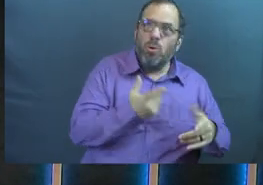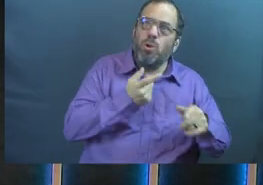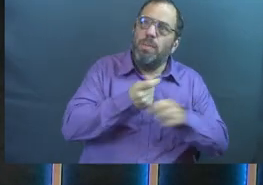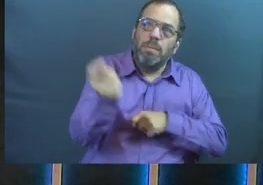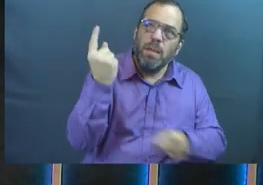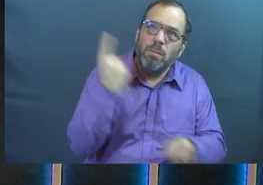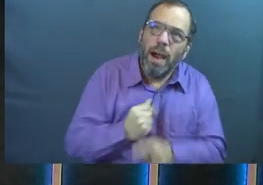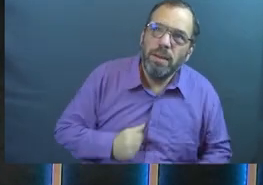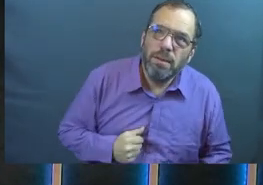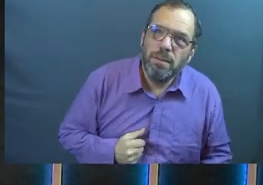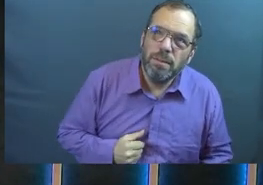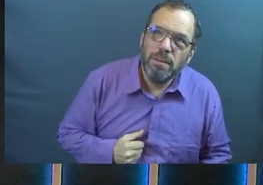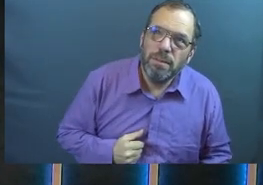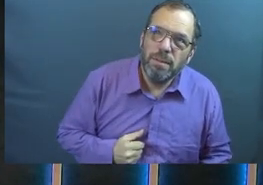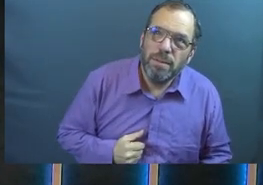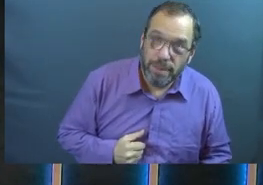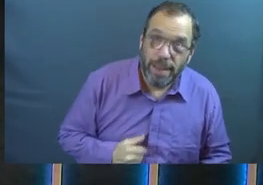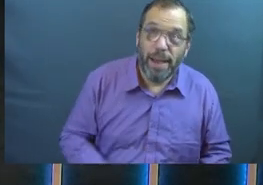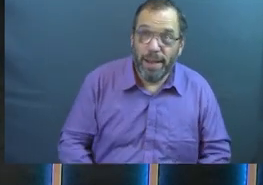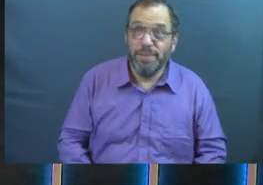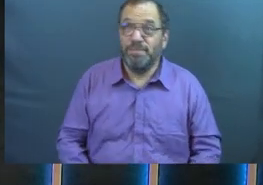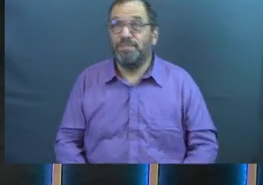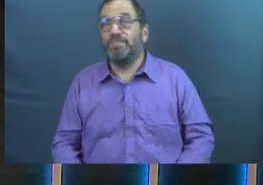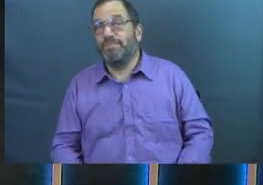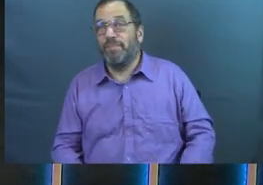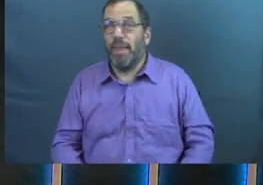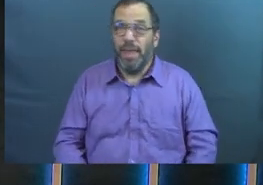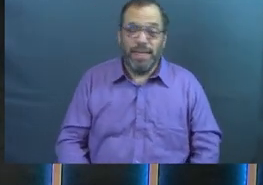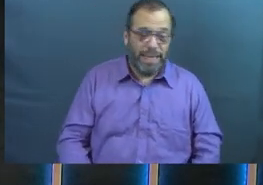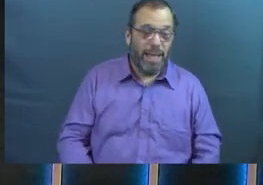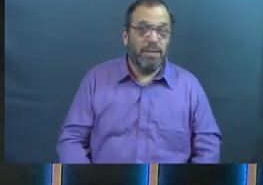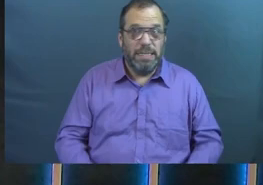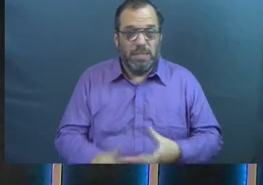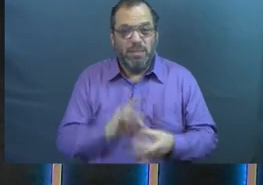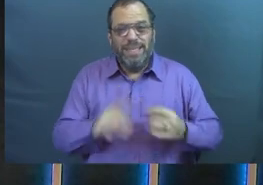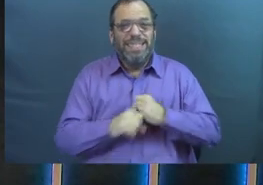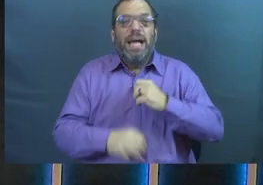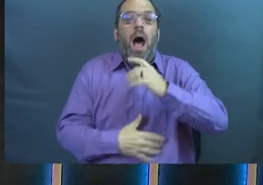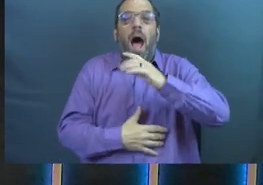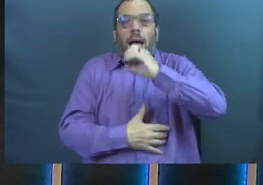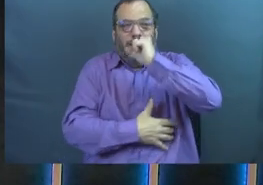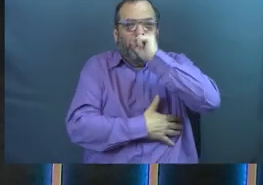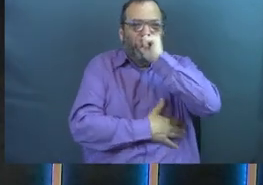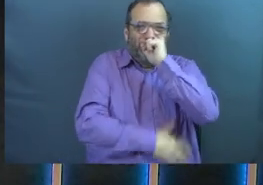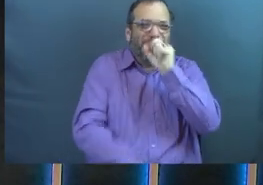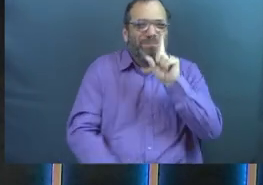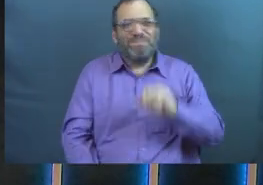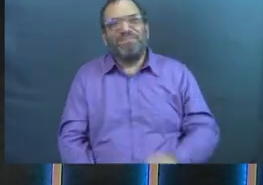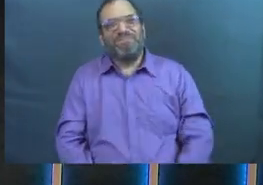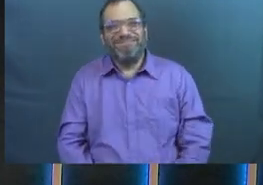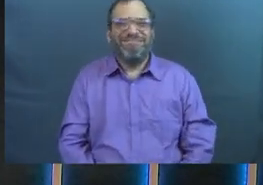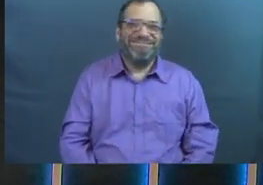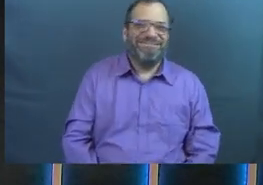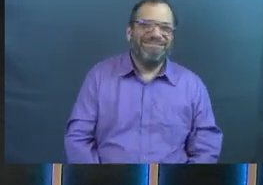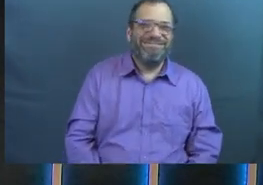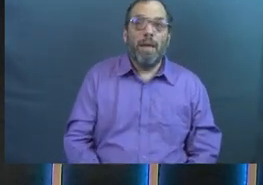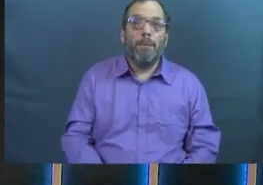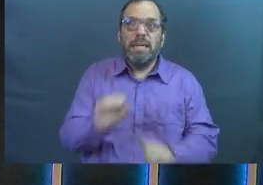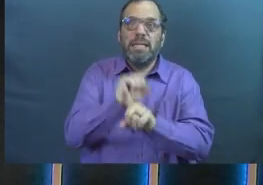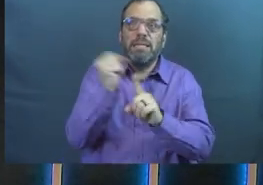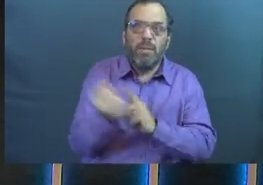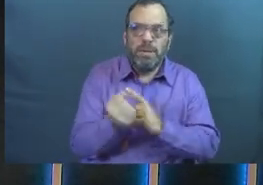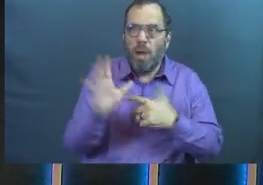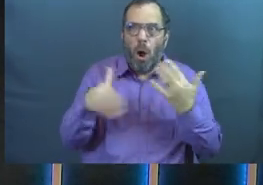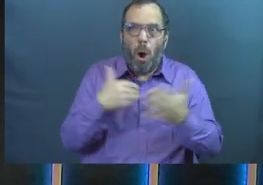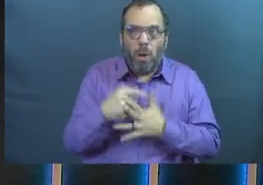wouldn't you? You have those spiritual defenses up and you try to hold things back. But sometimes there's been these situations